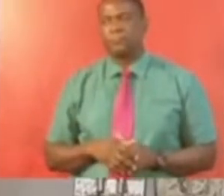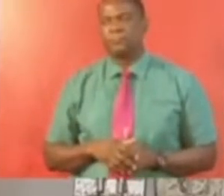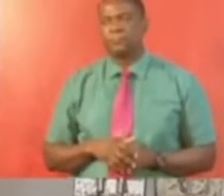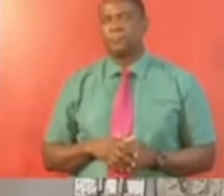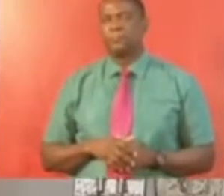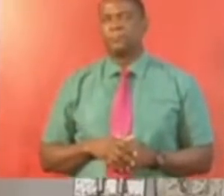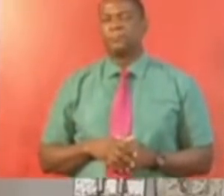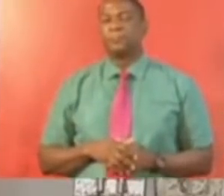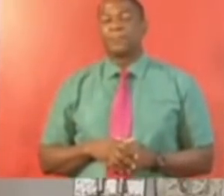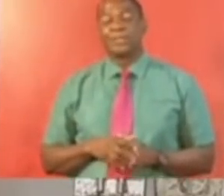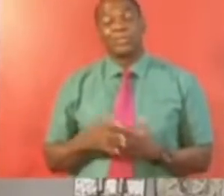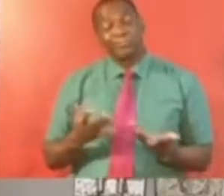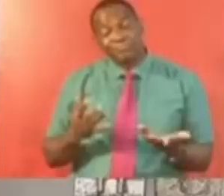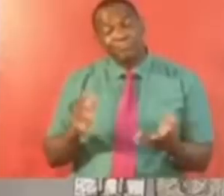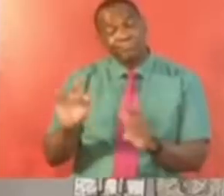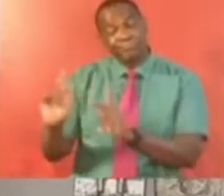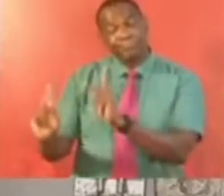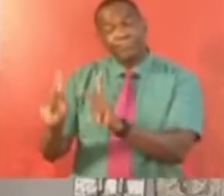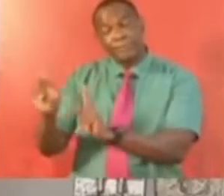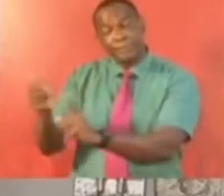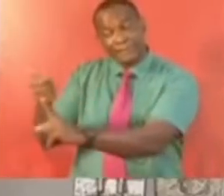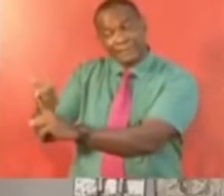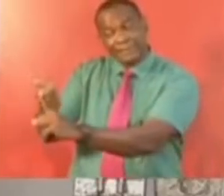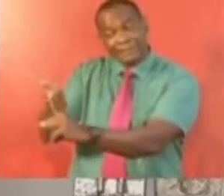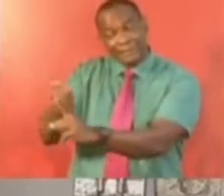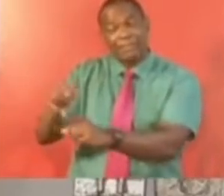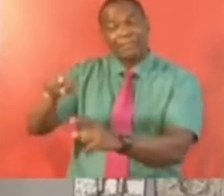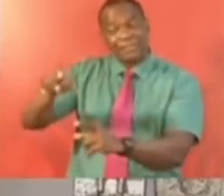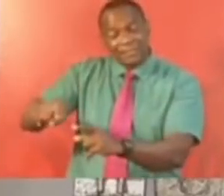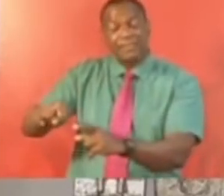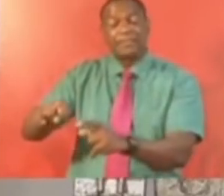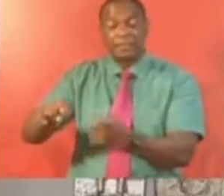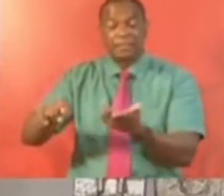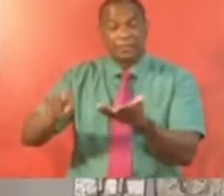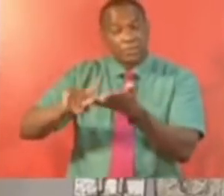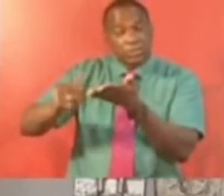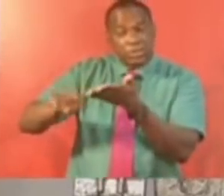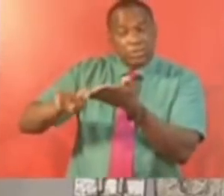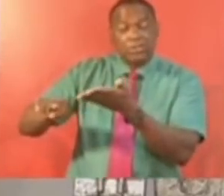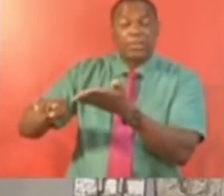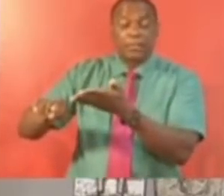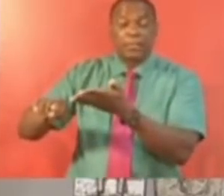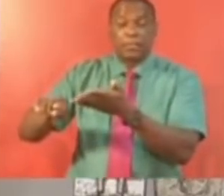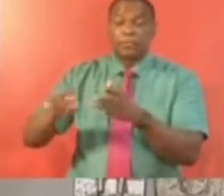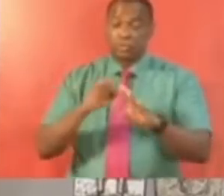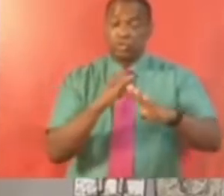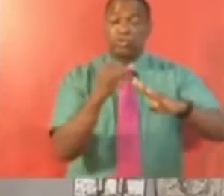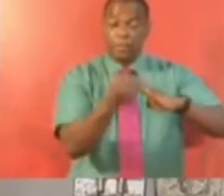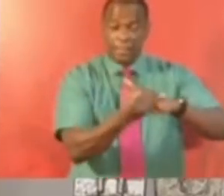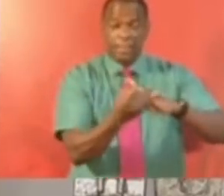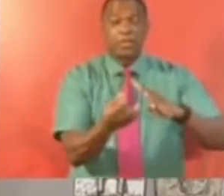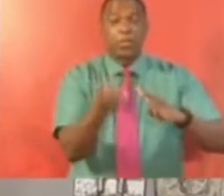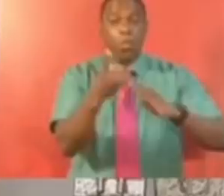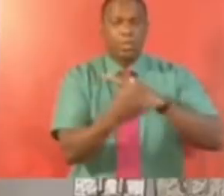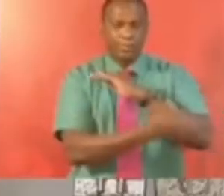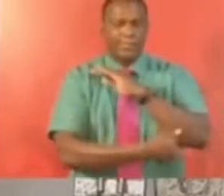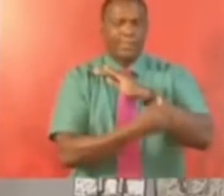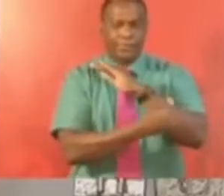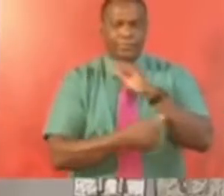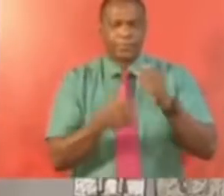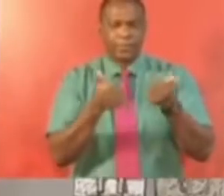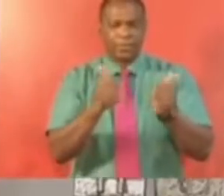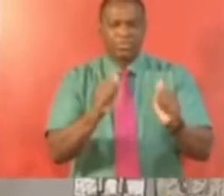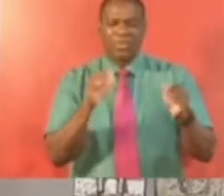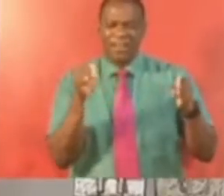they would have to look for where they are, but Jamaica is one of the areas that we're looking at over the next, I